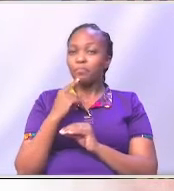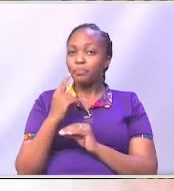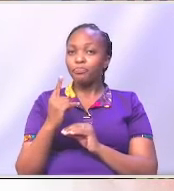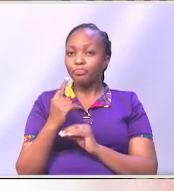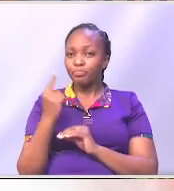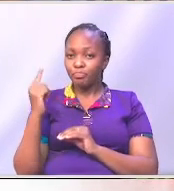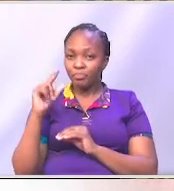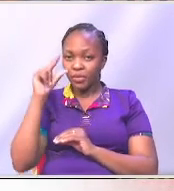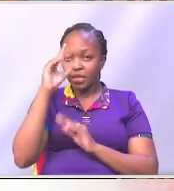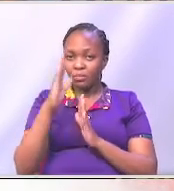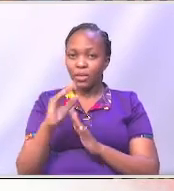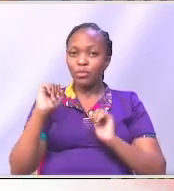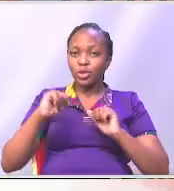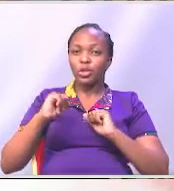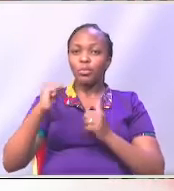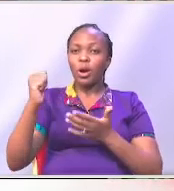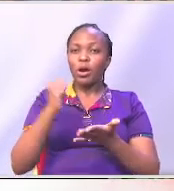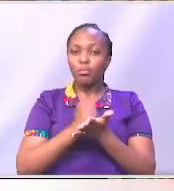5,000 teachers annually.